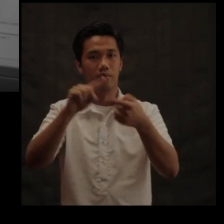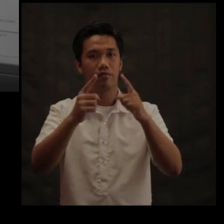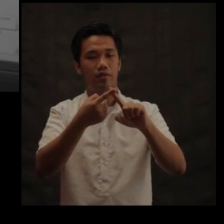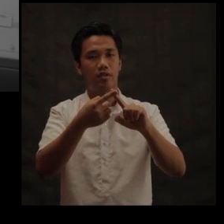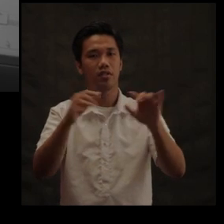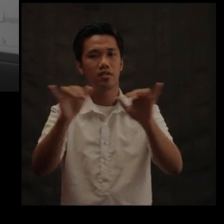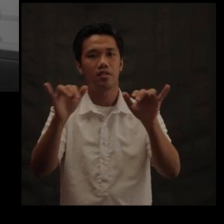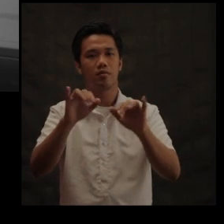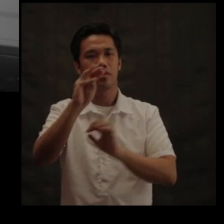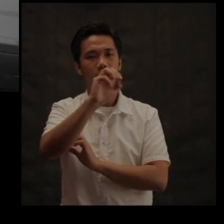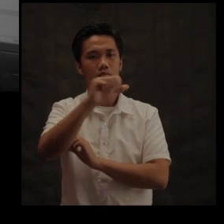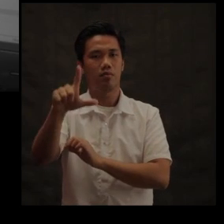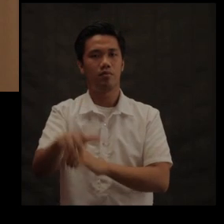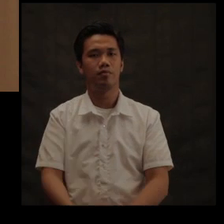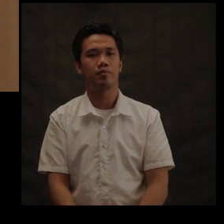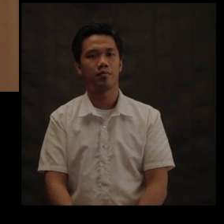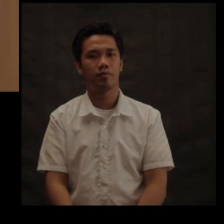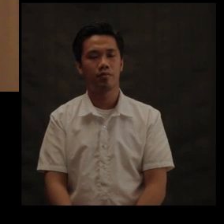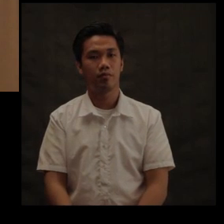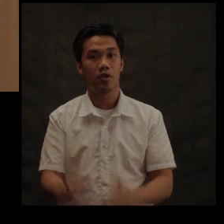PWD-friendly facilities, like malls.